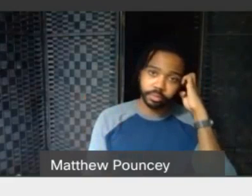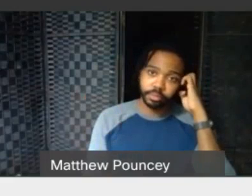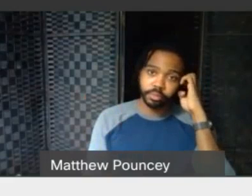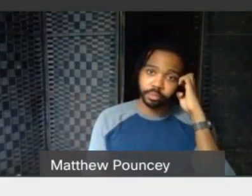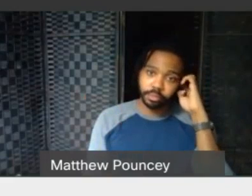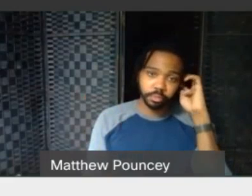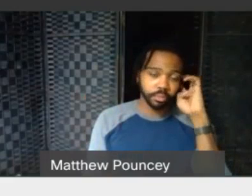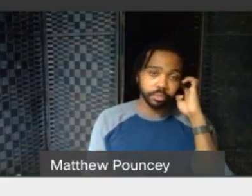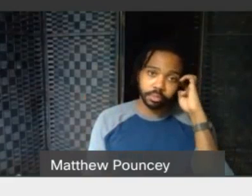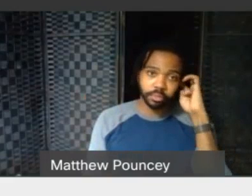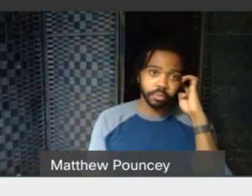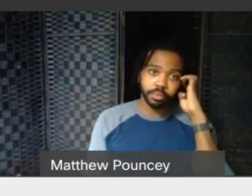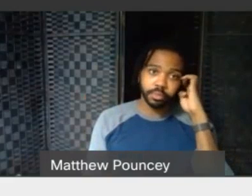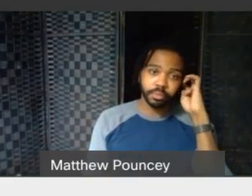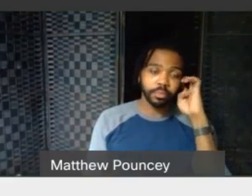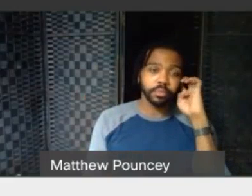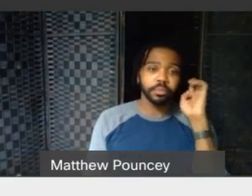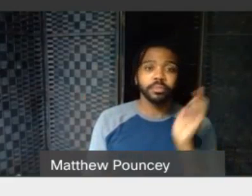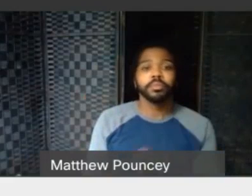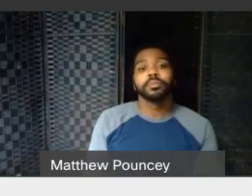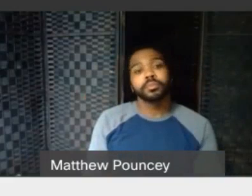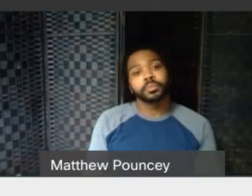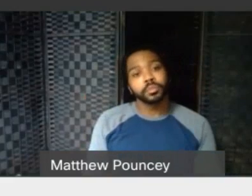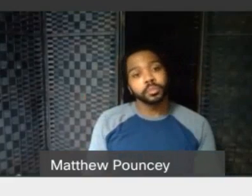We should check in with